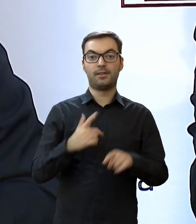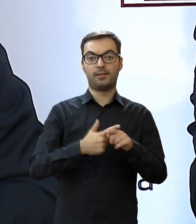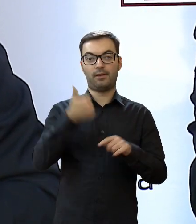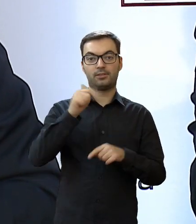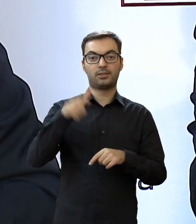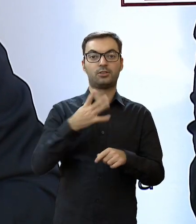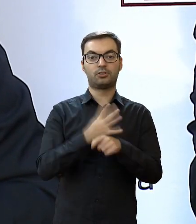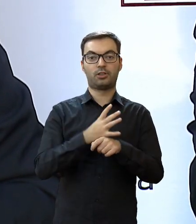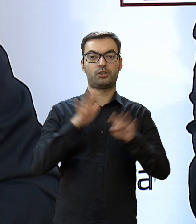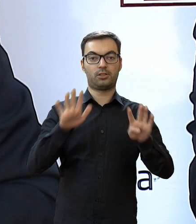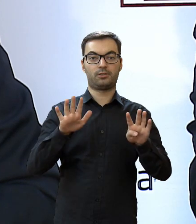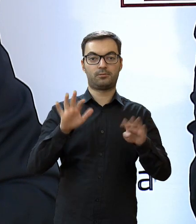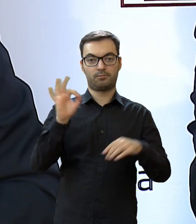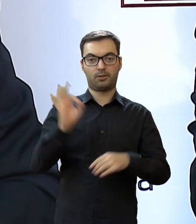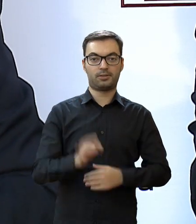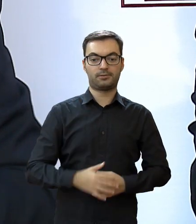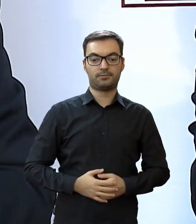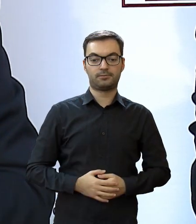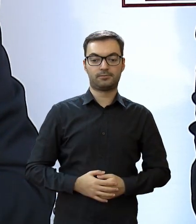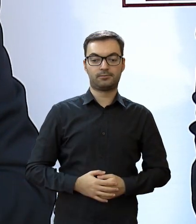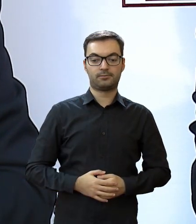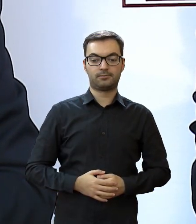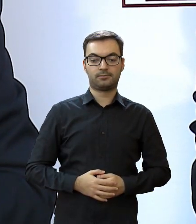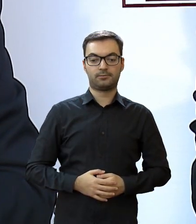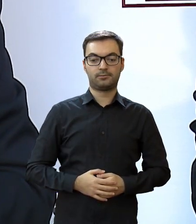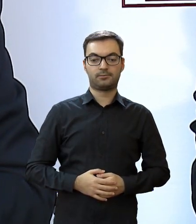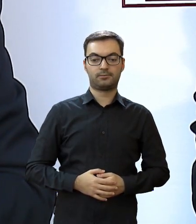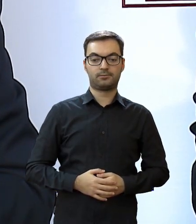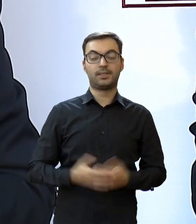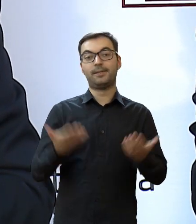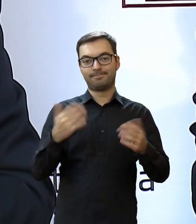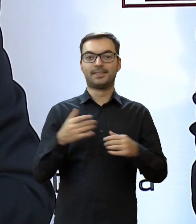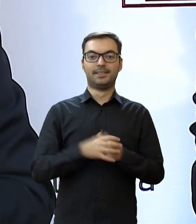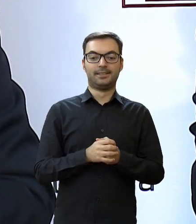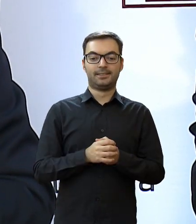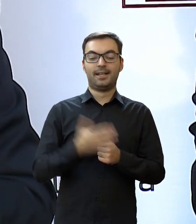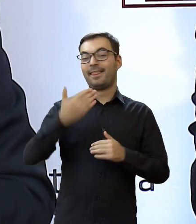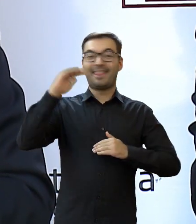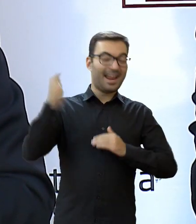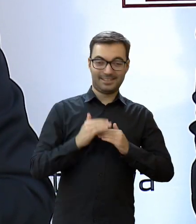Third place is taken by Tarnów, District number 15,